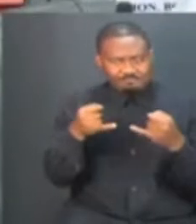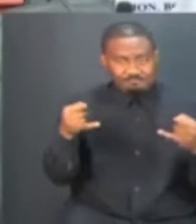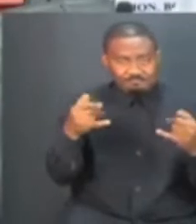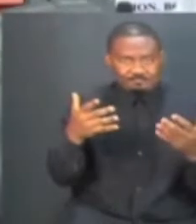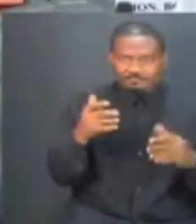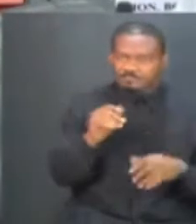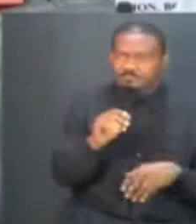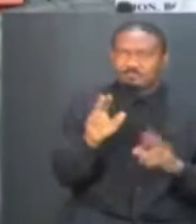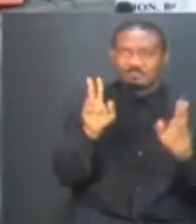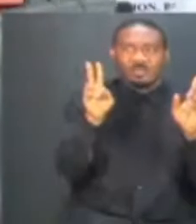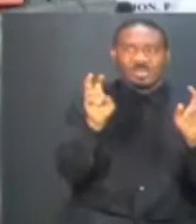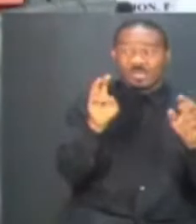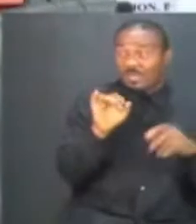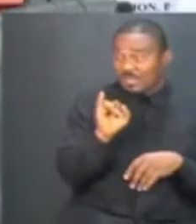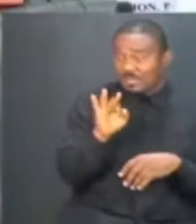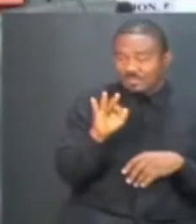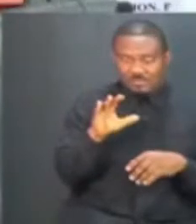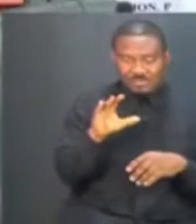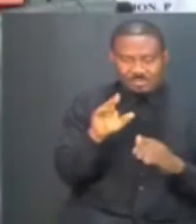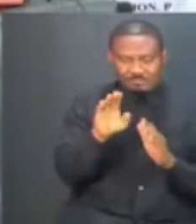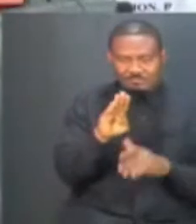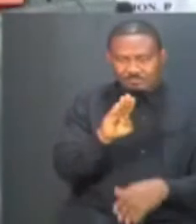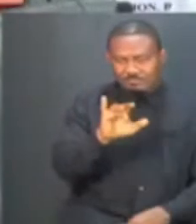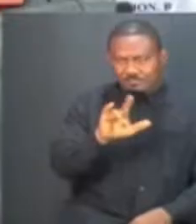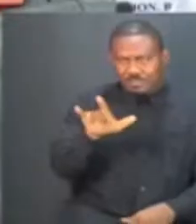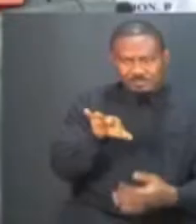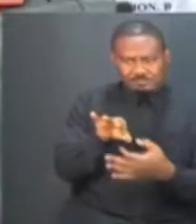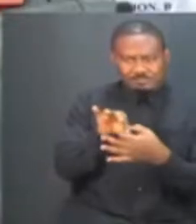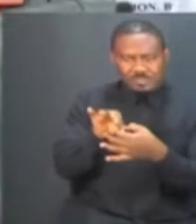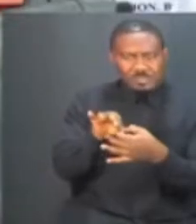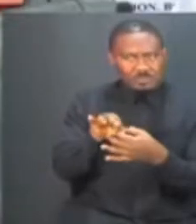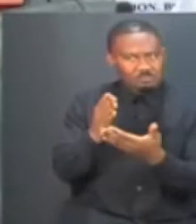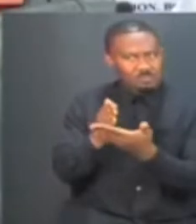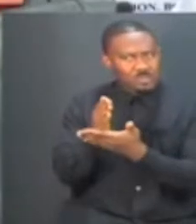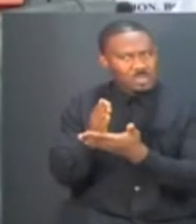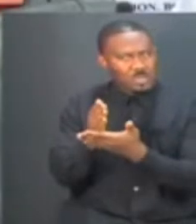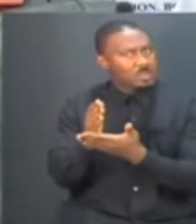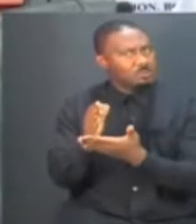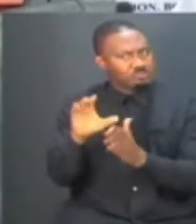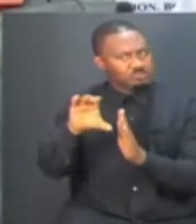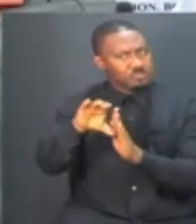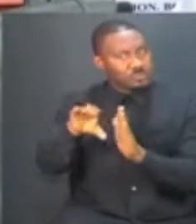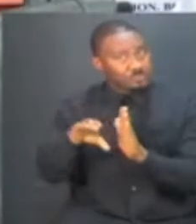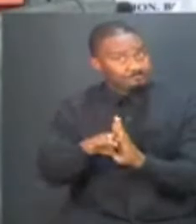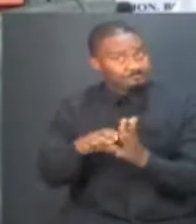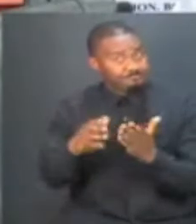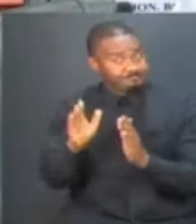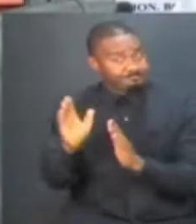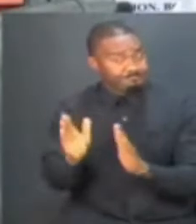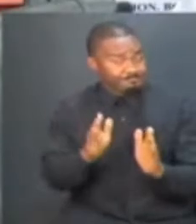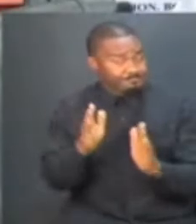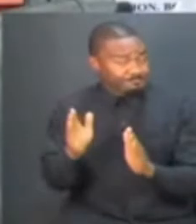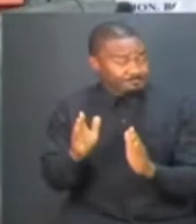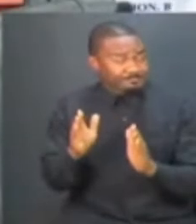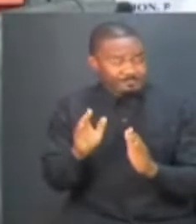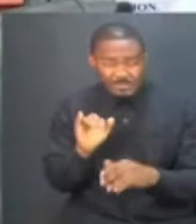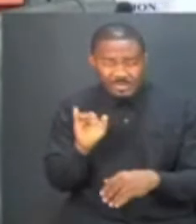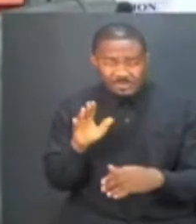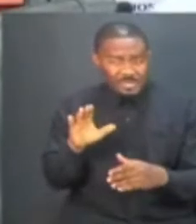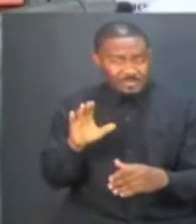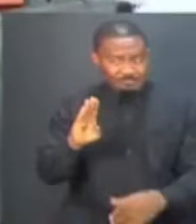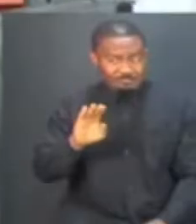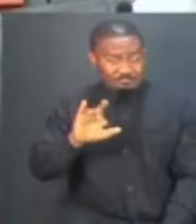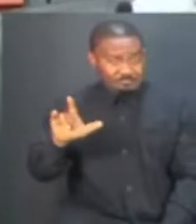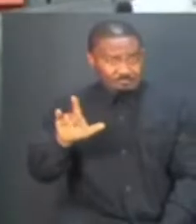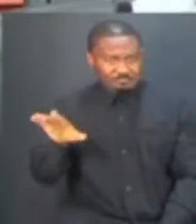relevant constitutional provisions after the committee unanimously confirmed the bill's compliance